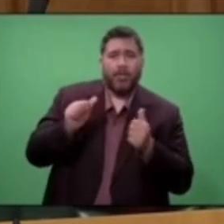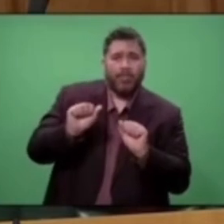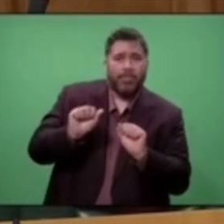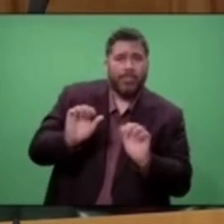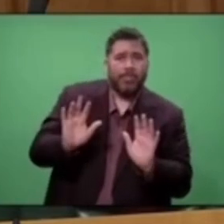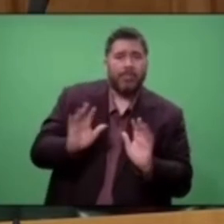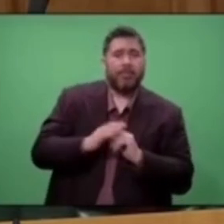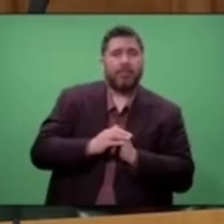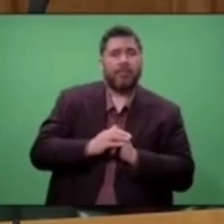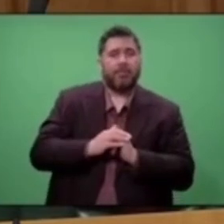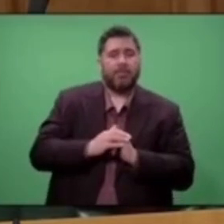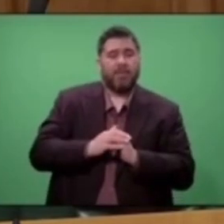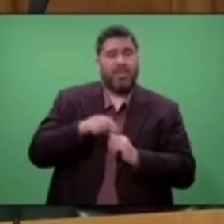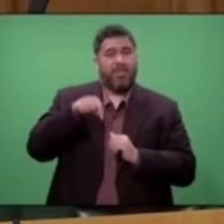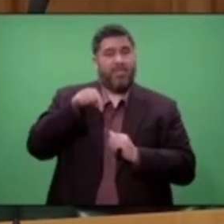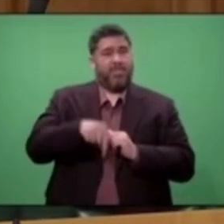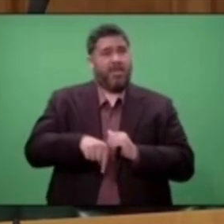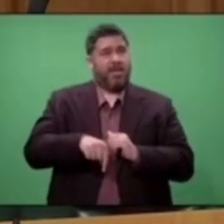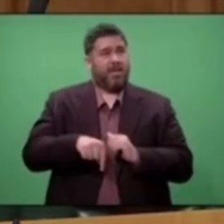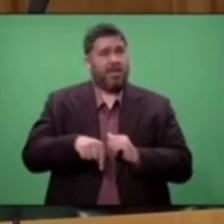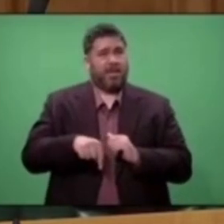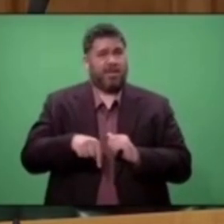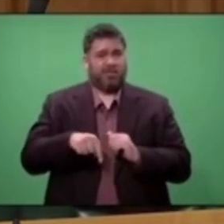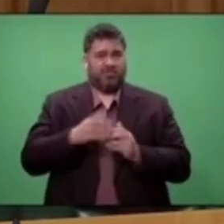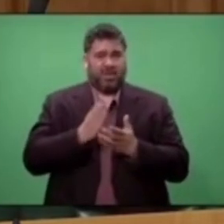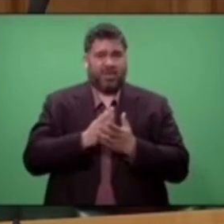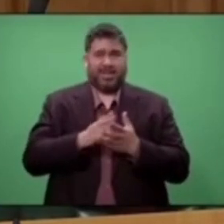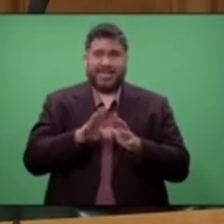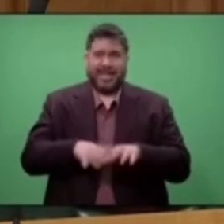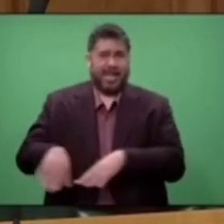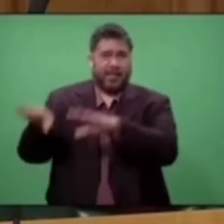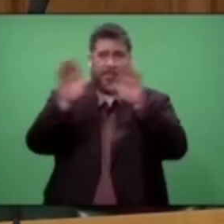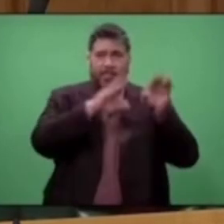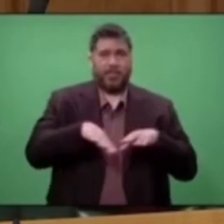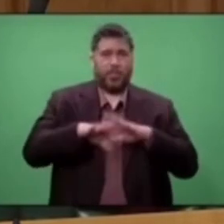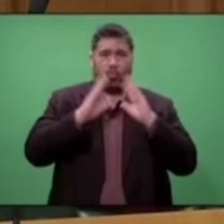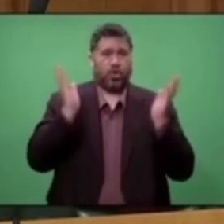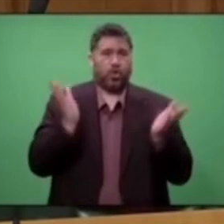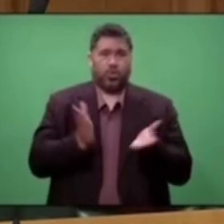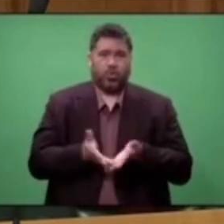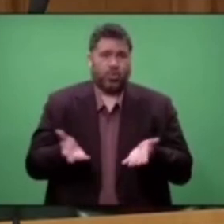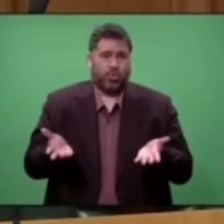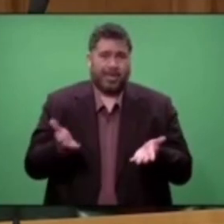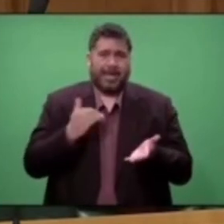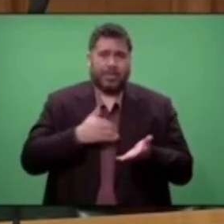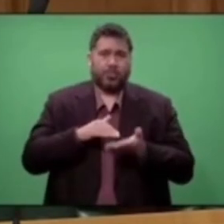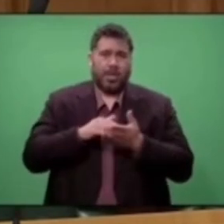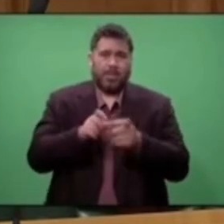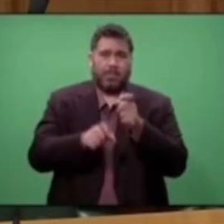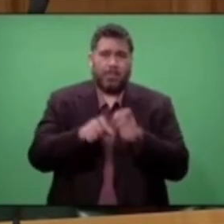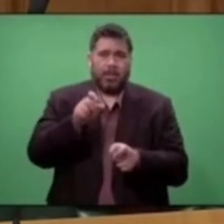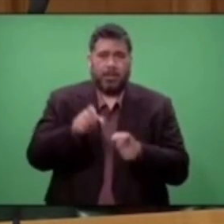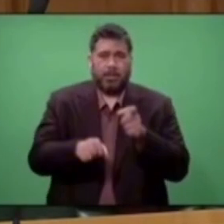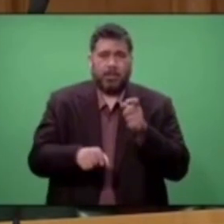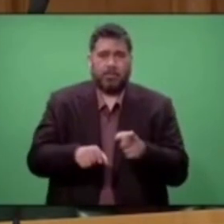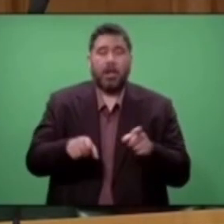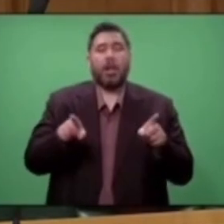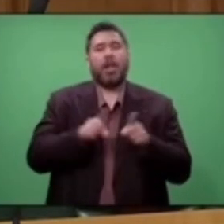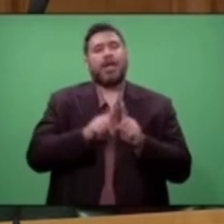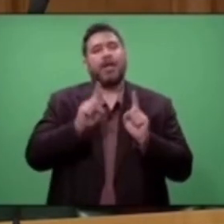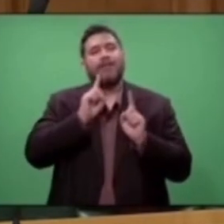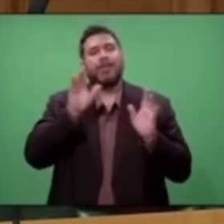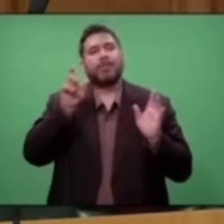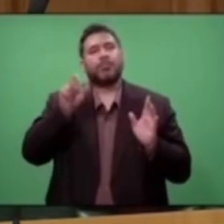all societies. As Mahatma Gandhi said, the true measure of any society can be seen in how it deals with the